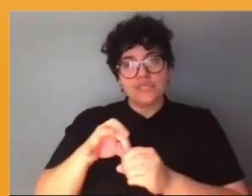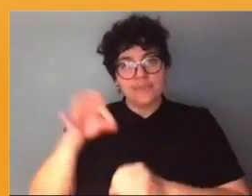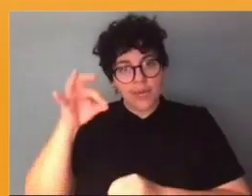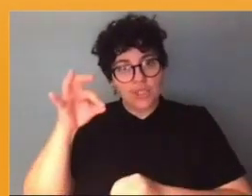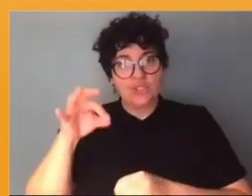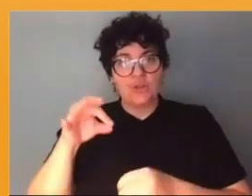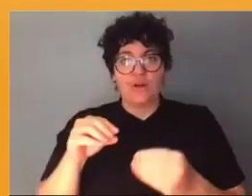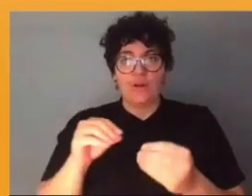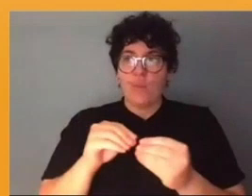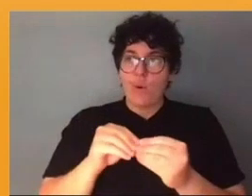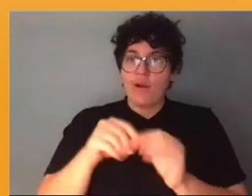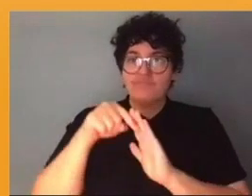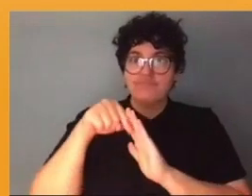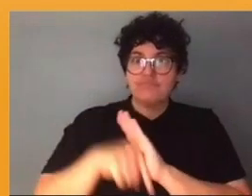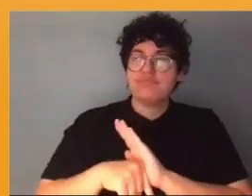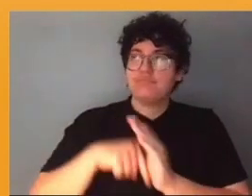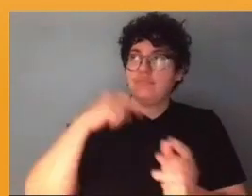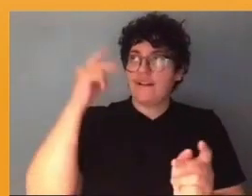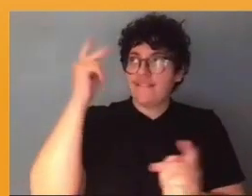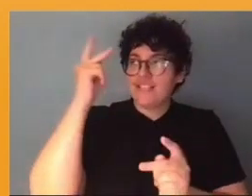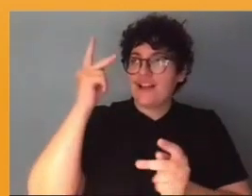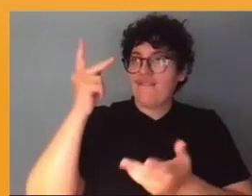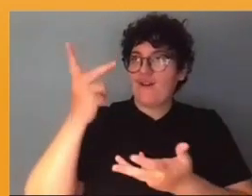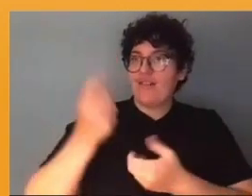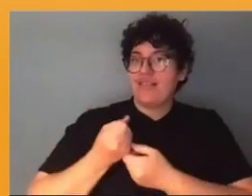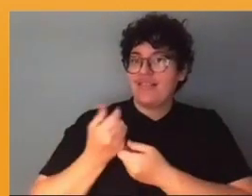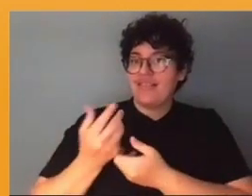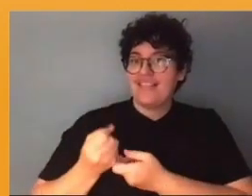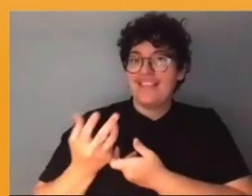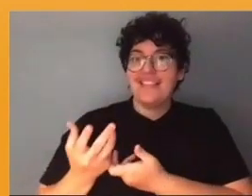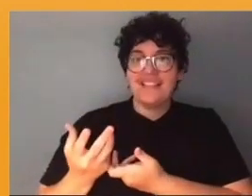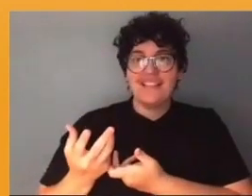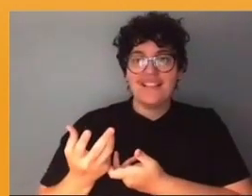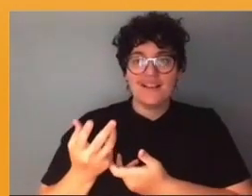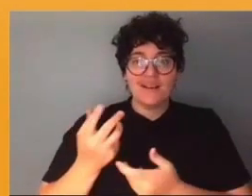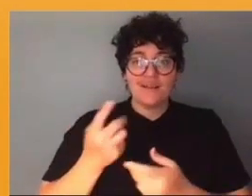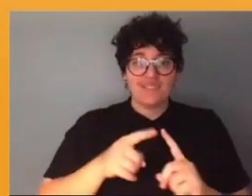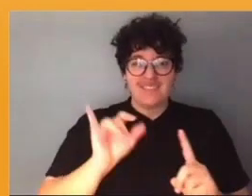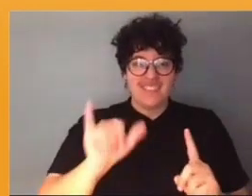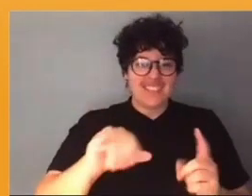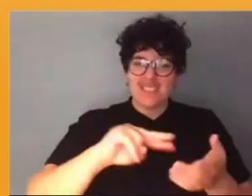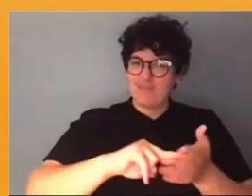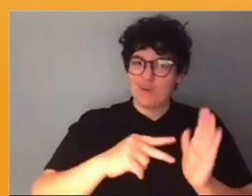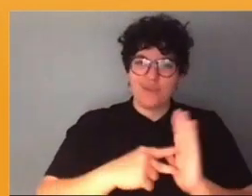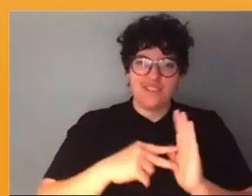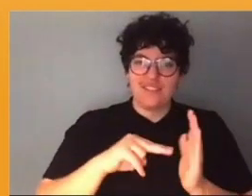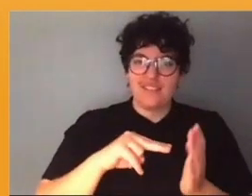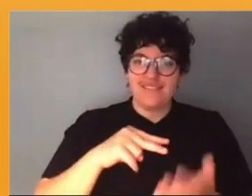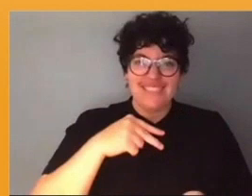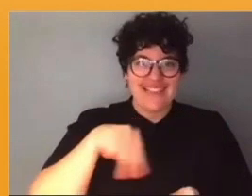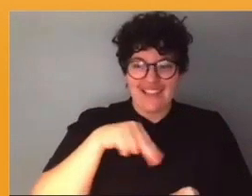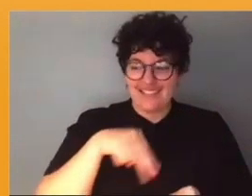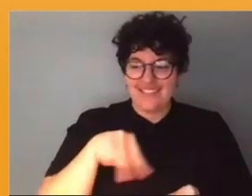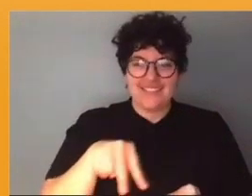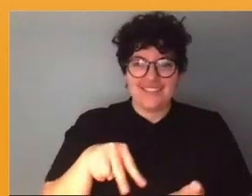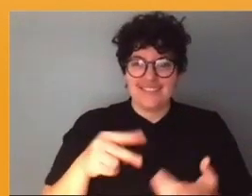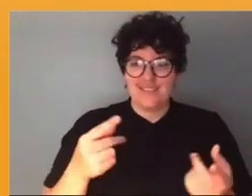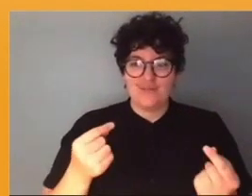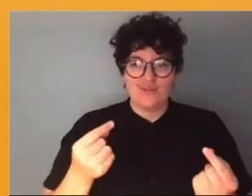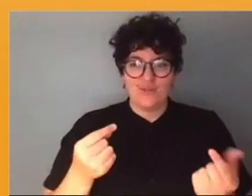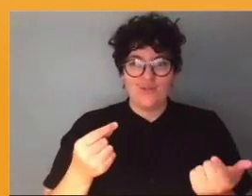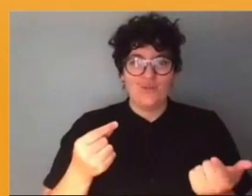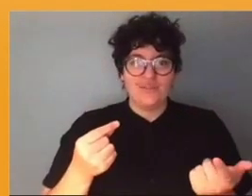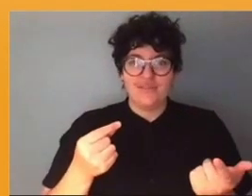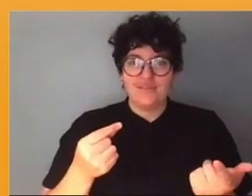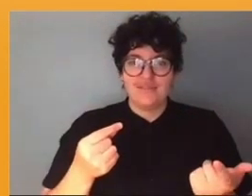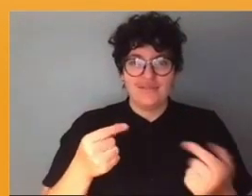know, deep and philosophical. But I do think that, you know, that's the whole purpose of dance, is to really take surface level things that